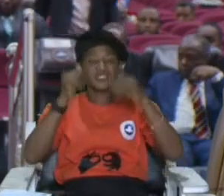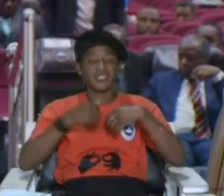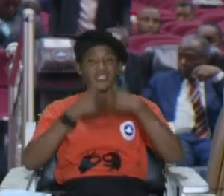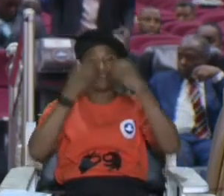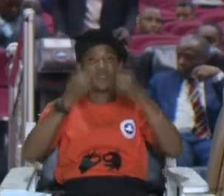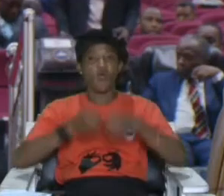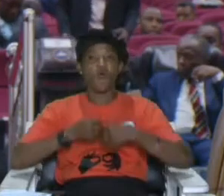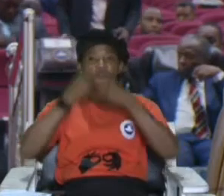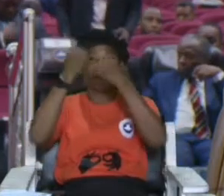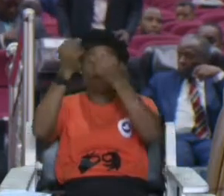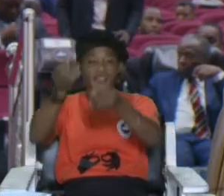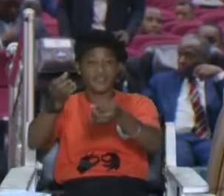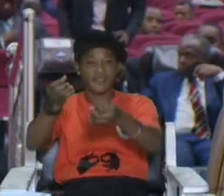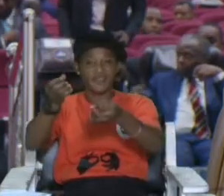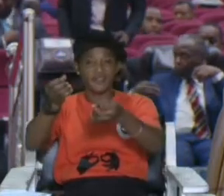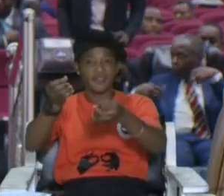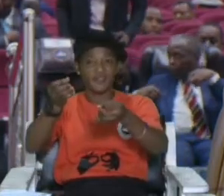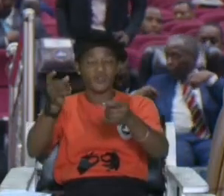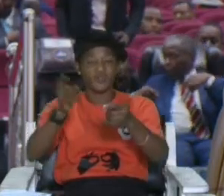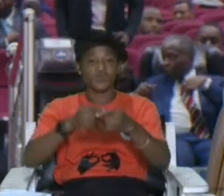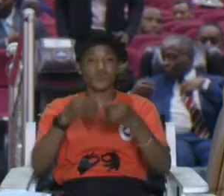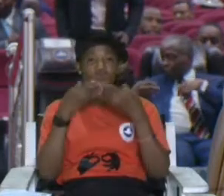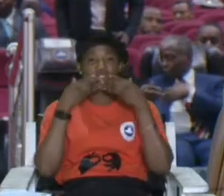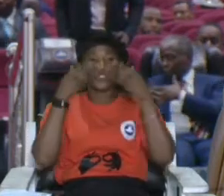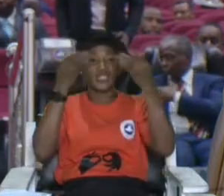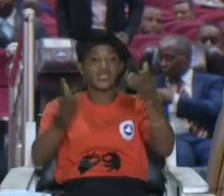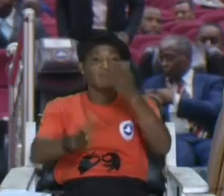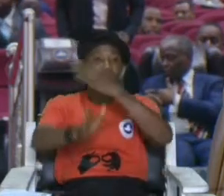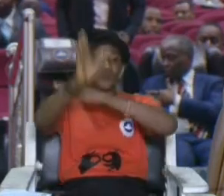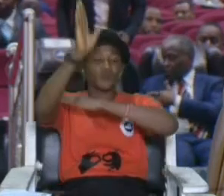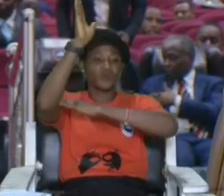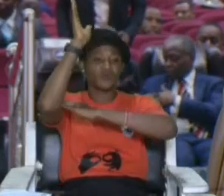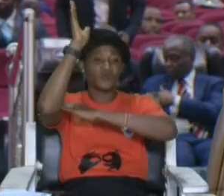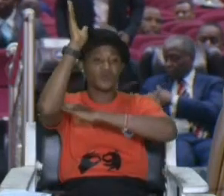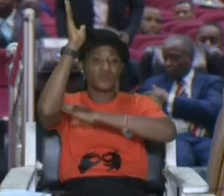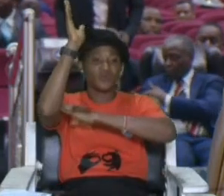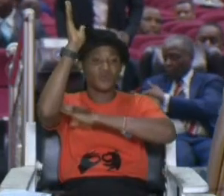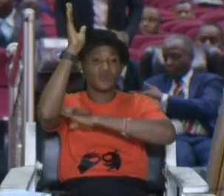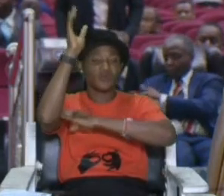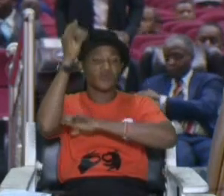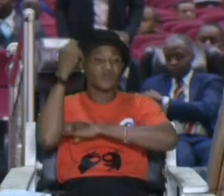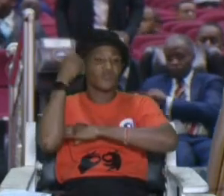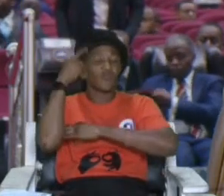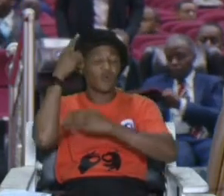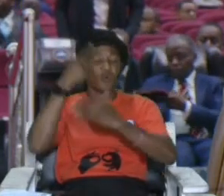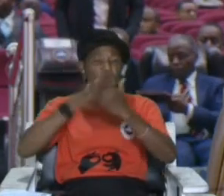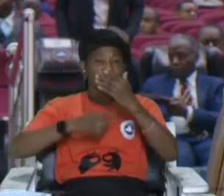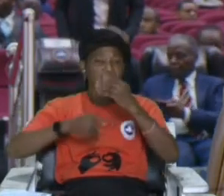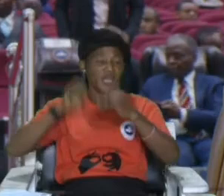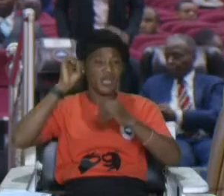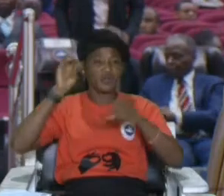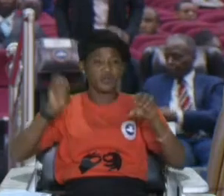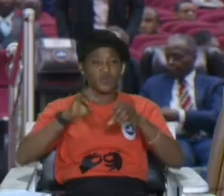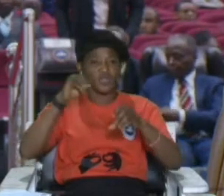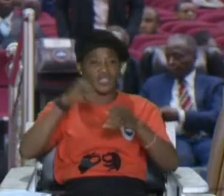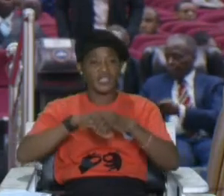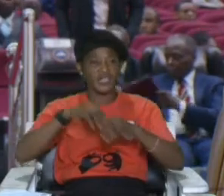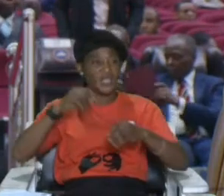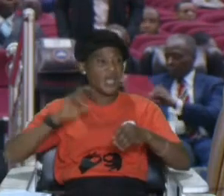and appreciate God for what He has done in our lives.